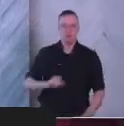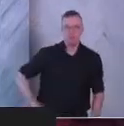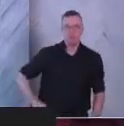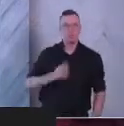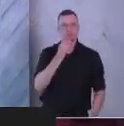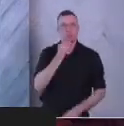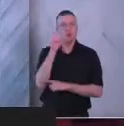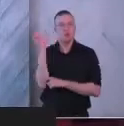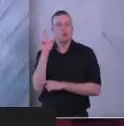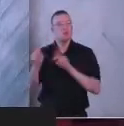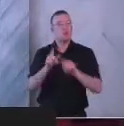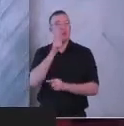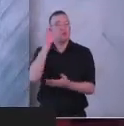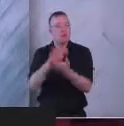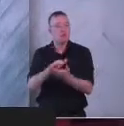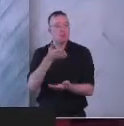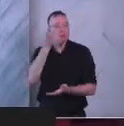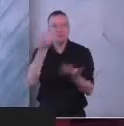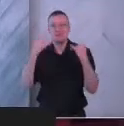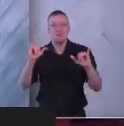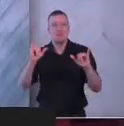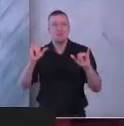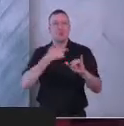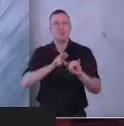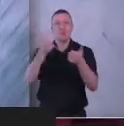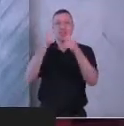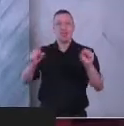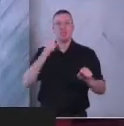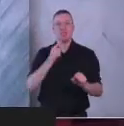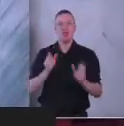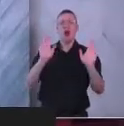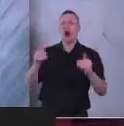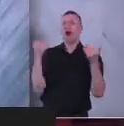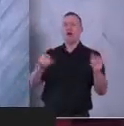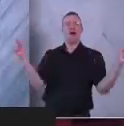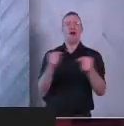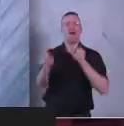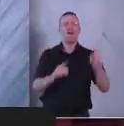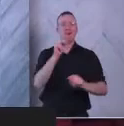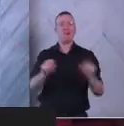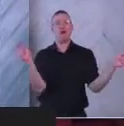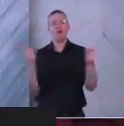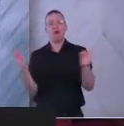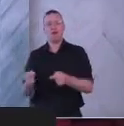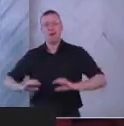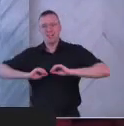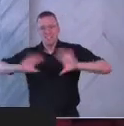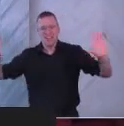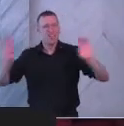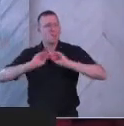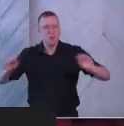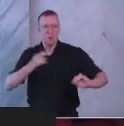even agnostic people are good people, right? No religion out there says go and harm someone and cause someone hurt. No religion. And